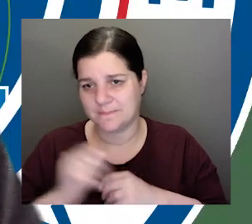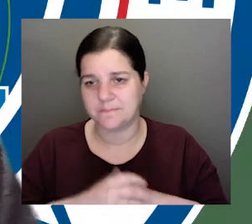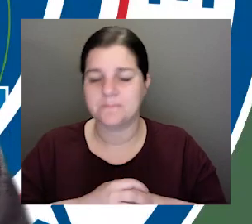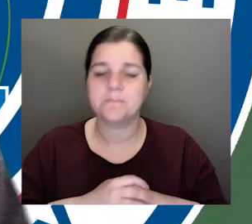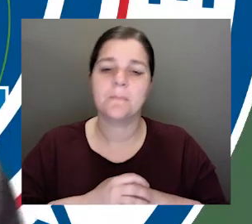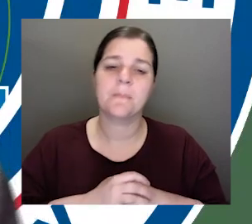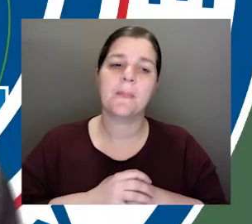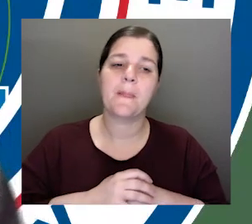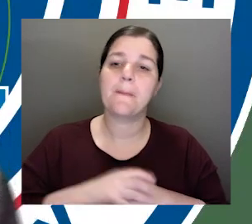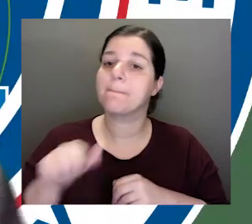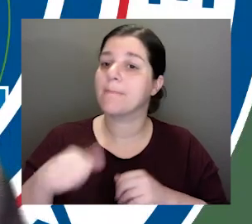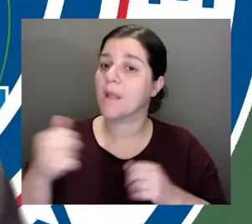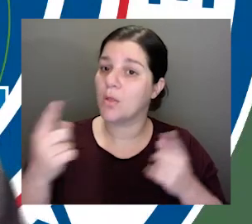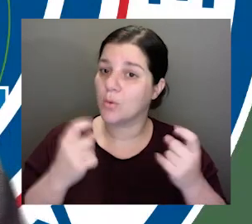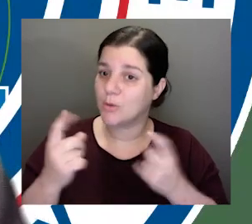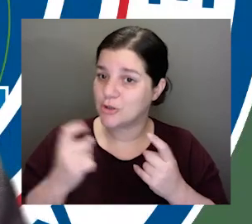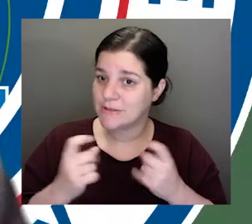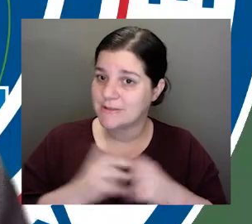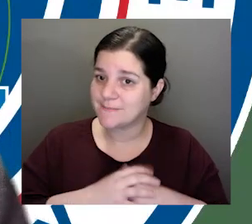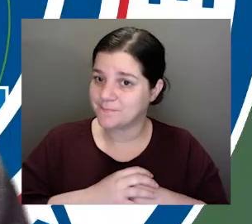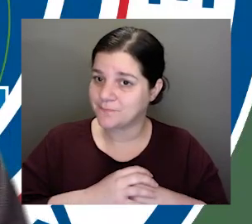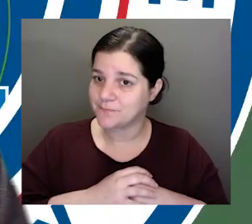Any other questions in the chat?